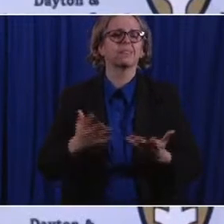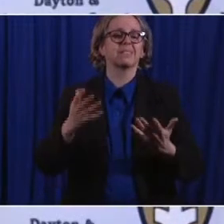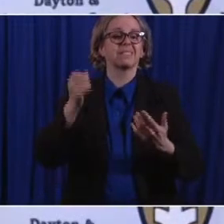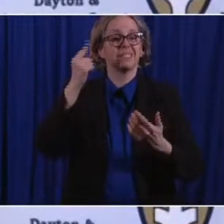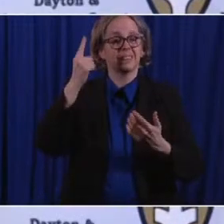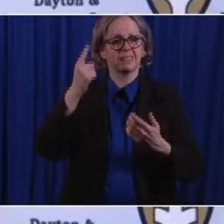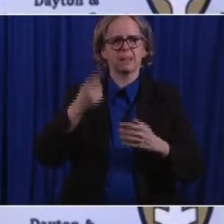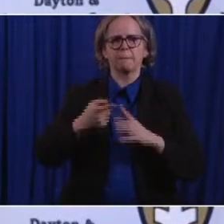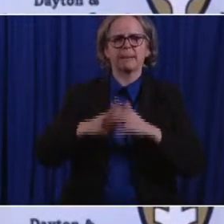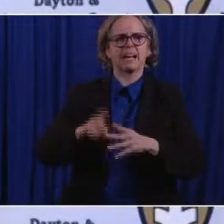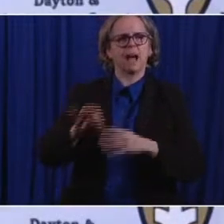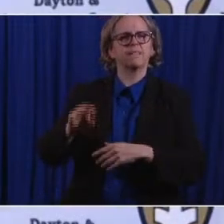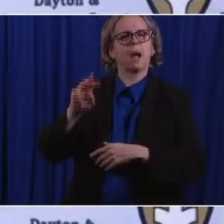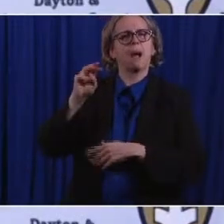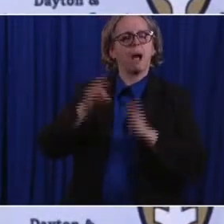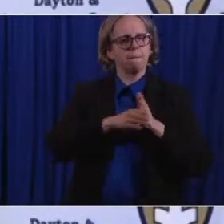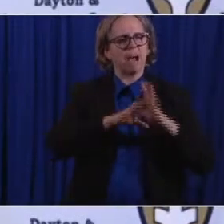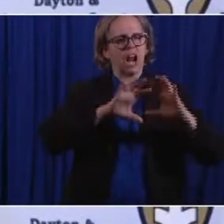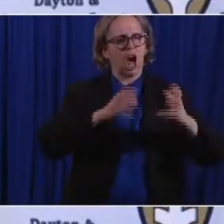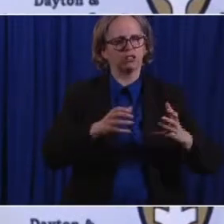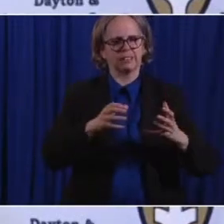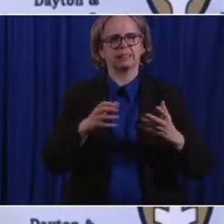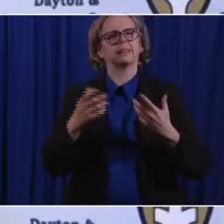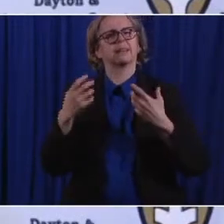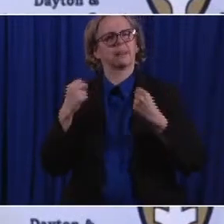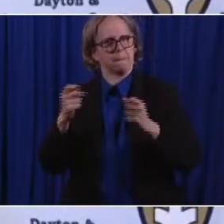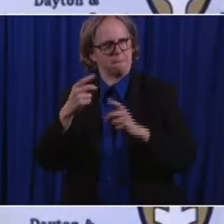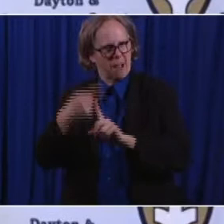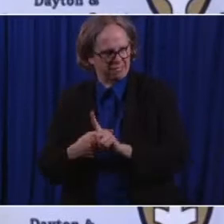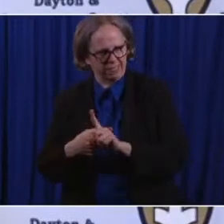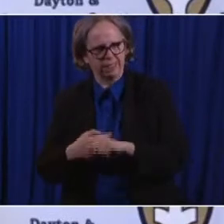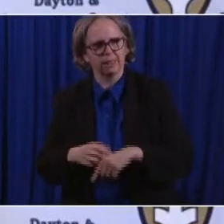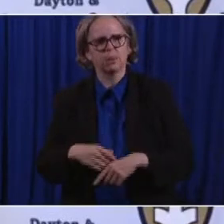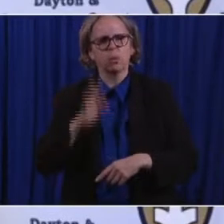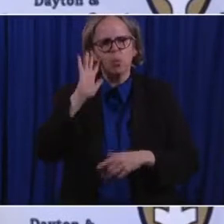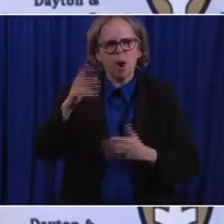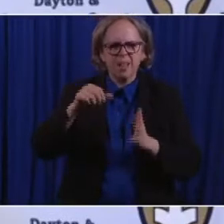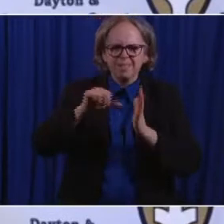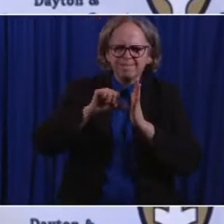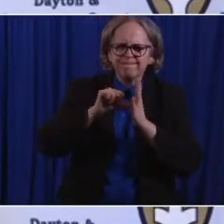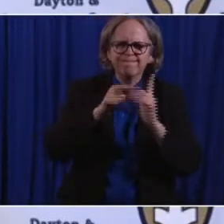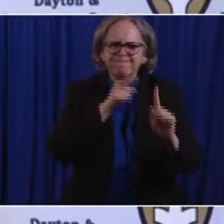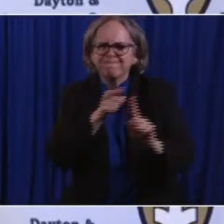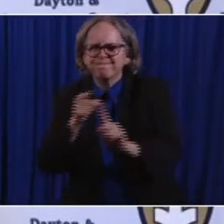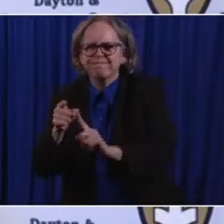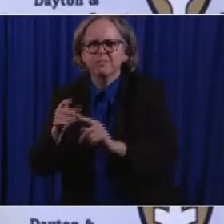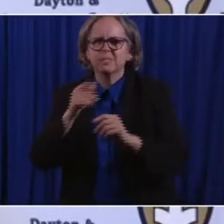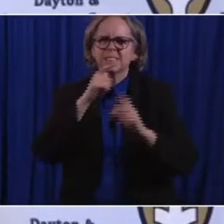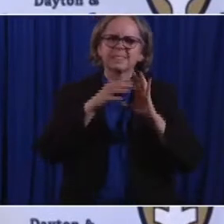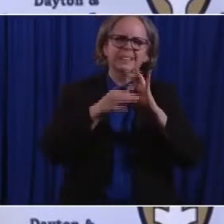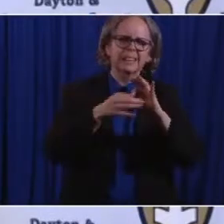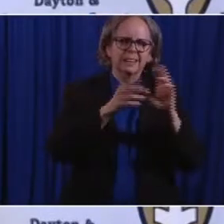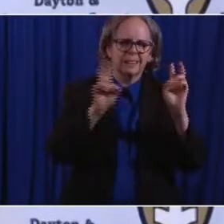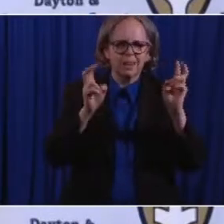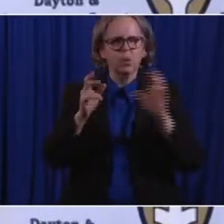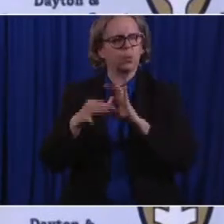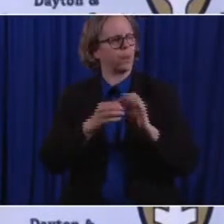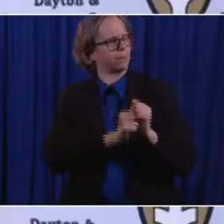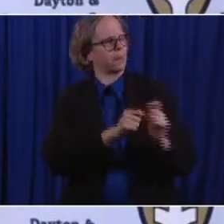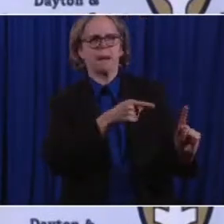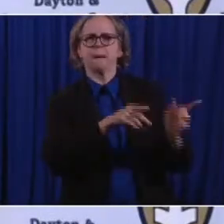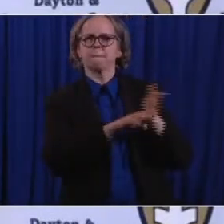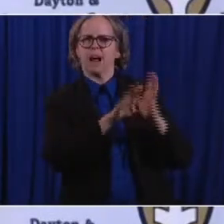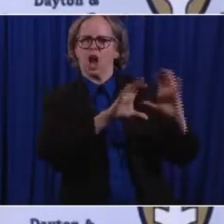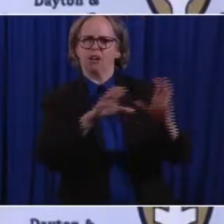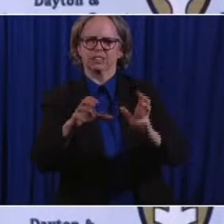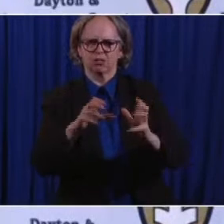We'll be highlighting activities and health issues affecting our racial and ethnic minorities. The theme for Minority Health Month is Vaccine